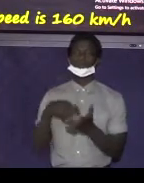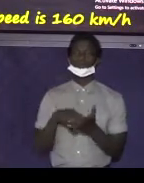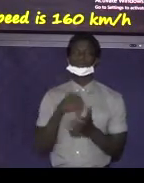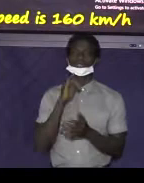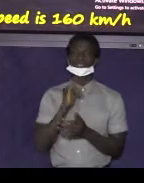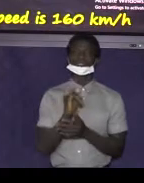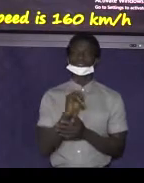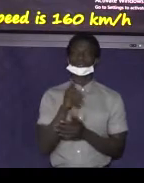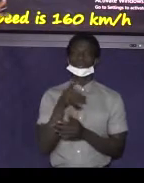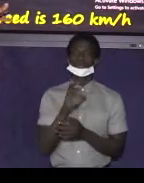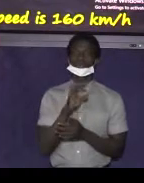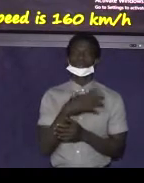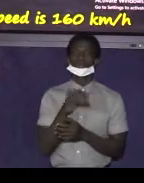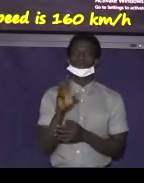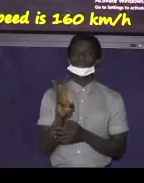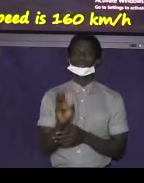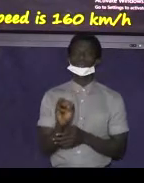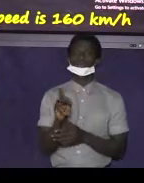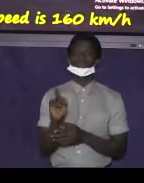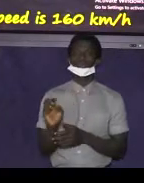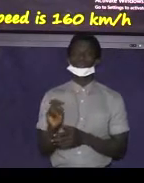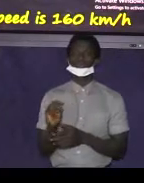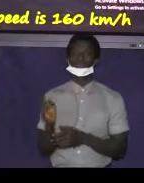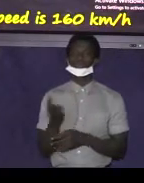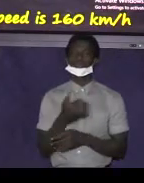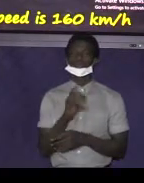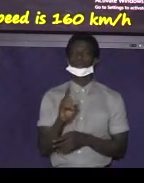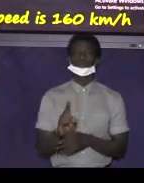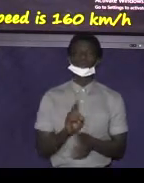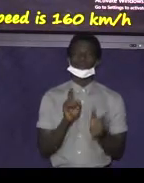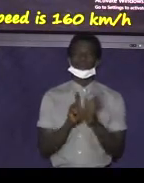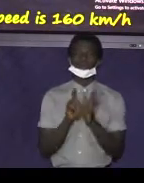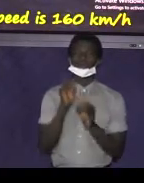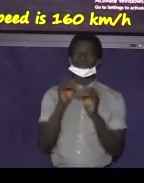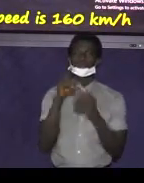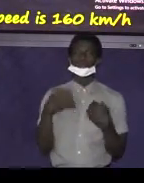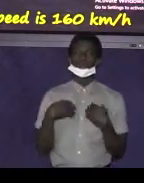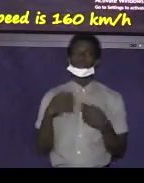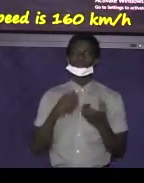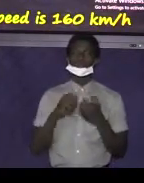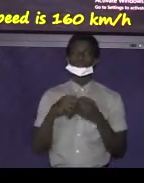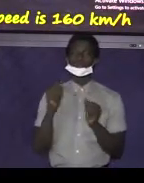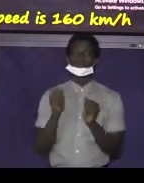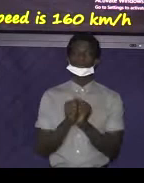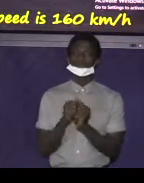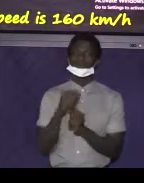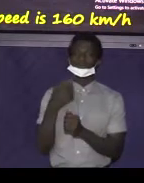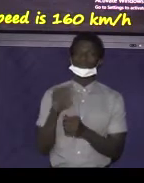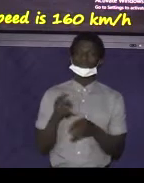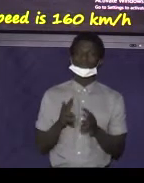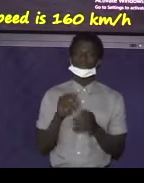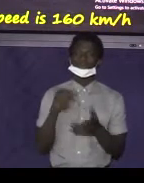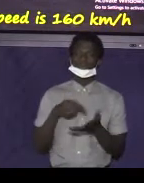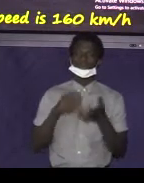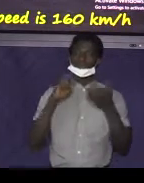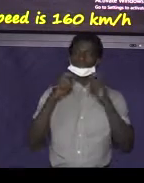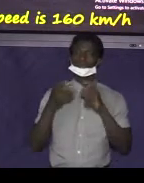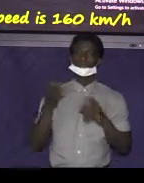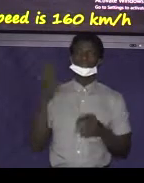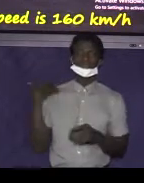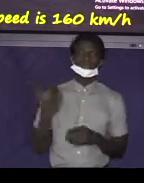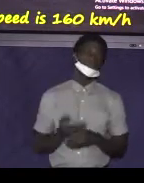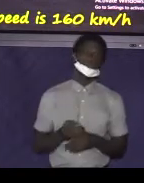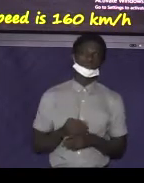train is 160 kilometers per hour. So if you were having problem with the first way this topic was treated, well, you can use